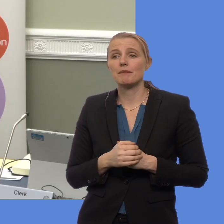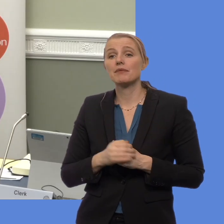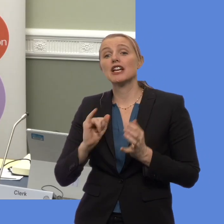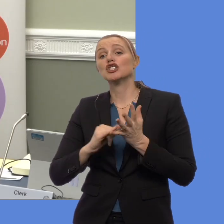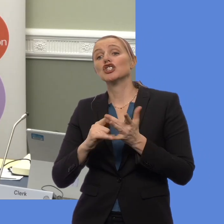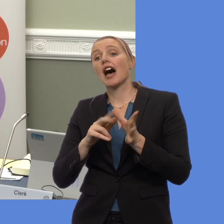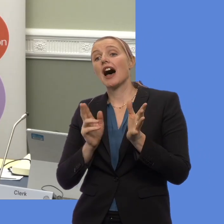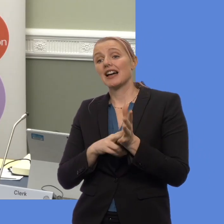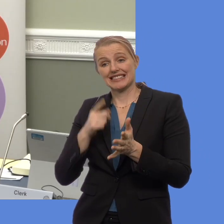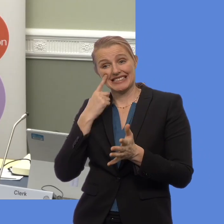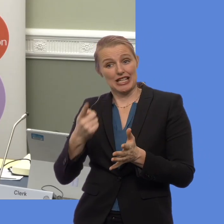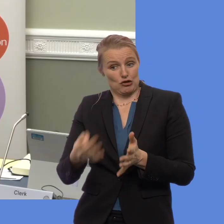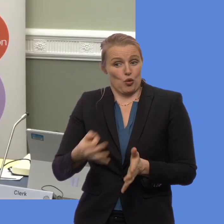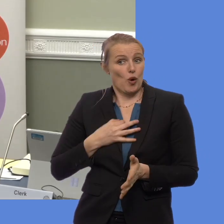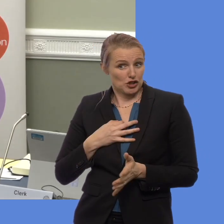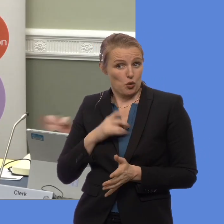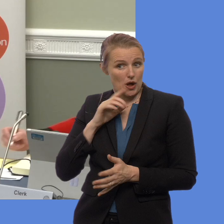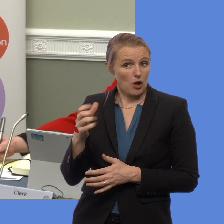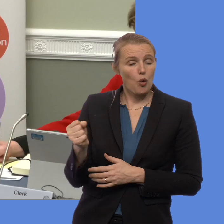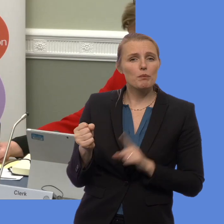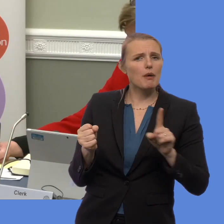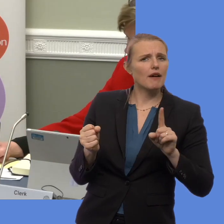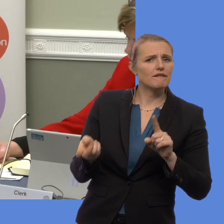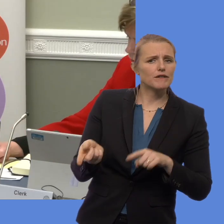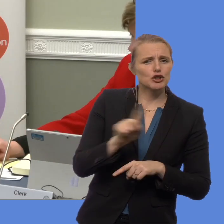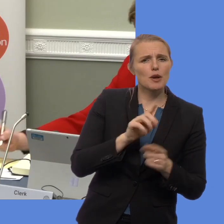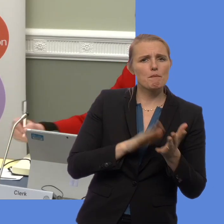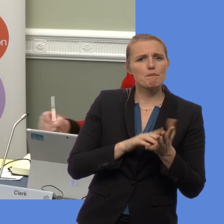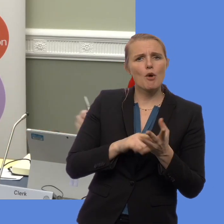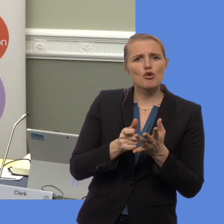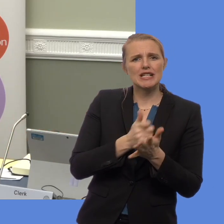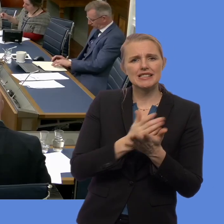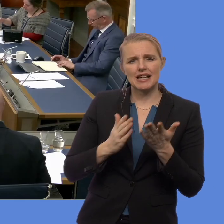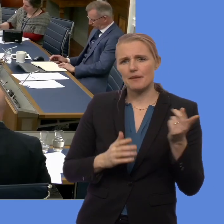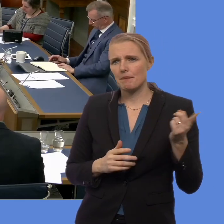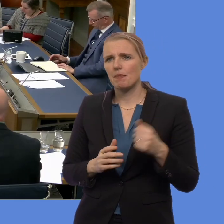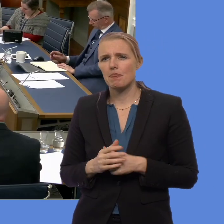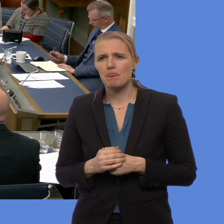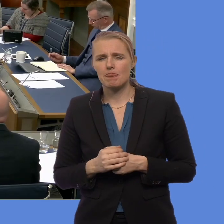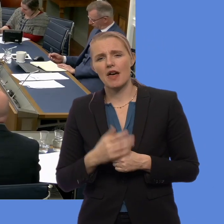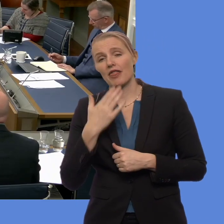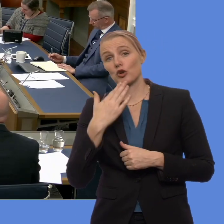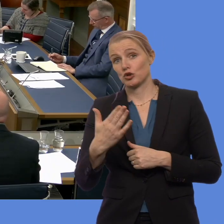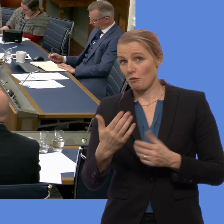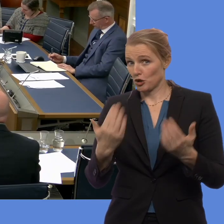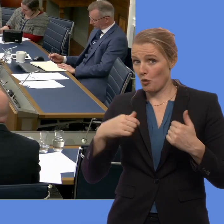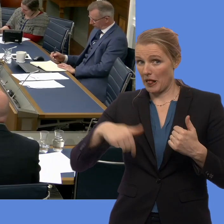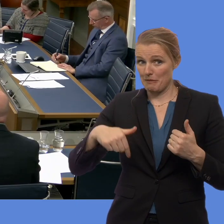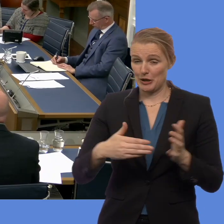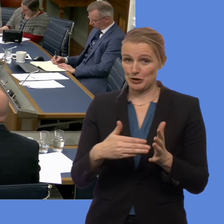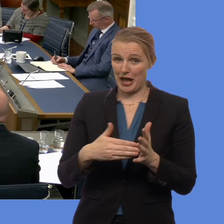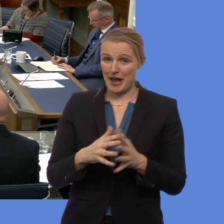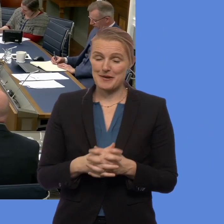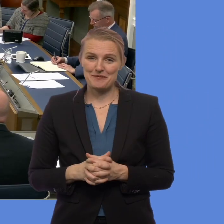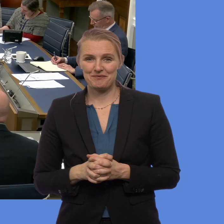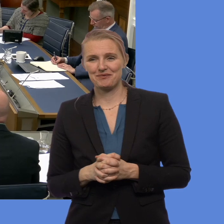well, Sean, so we will be coming to you, but I'll go now to Melissa. Well, Father O'Flig and Sean, you're all very welcome here today. And it's